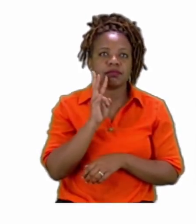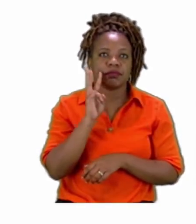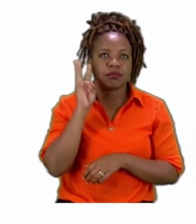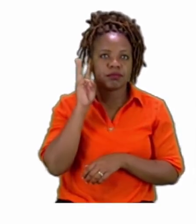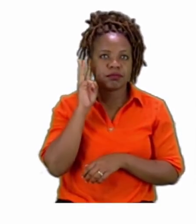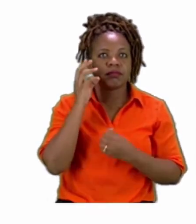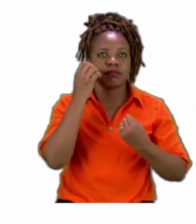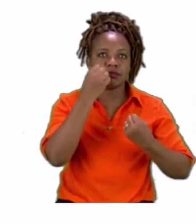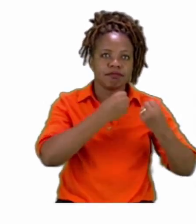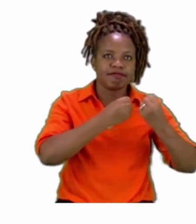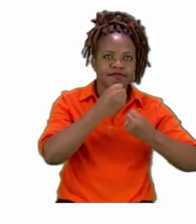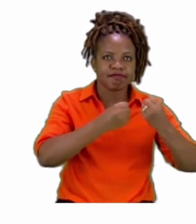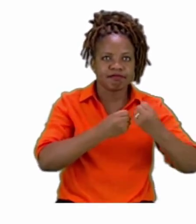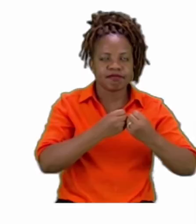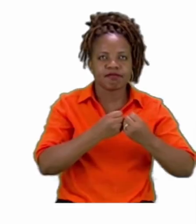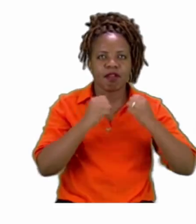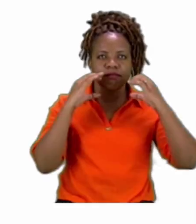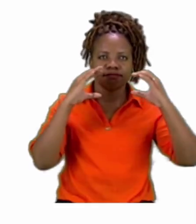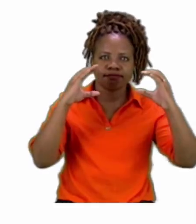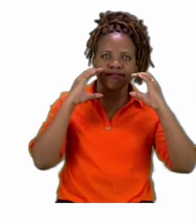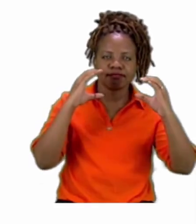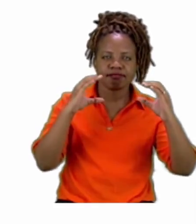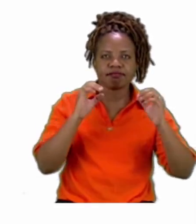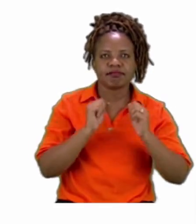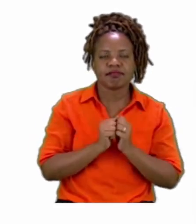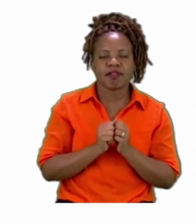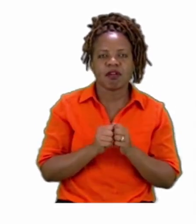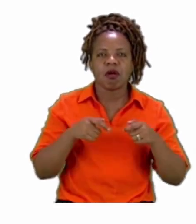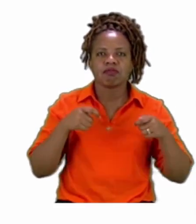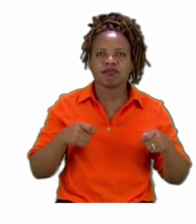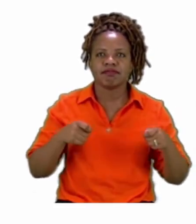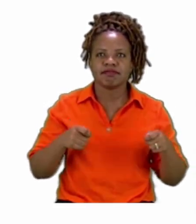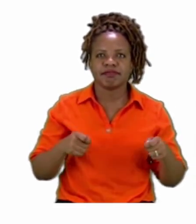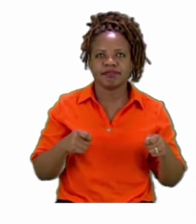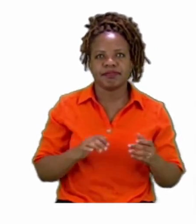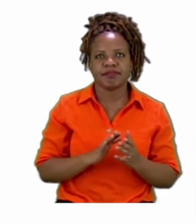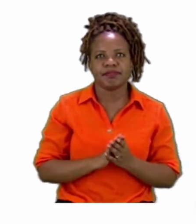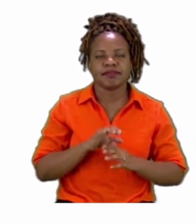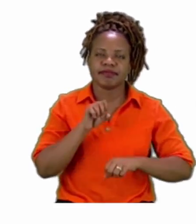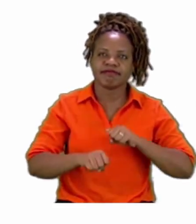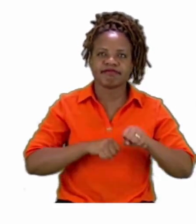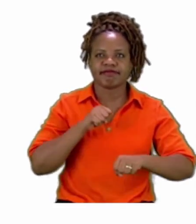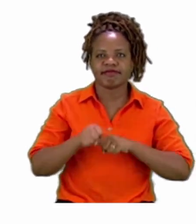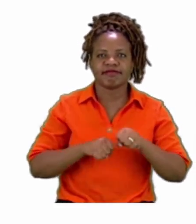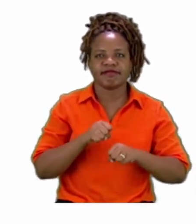cars, buses, trucks, and bicycles.